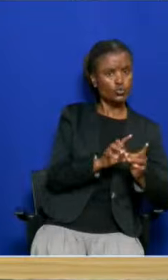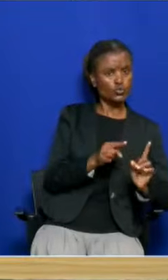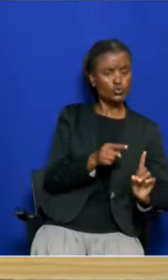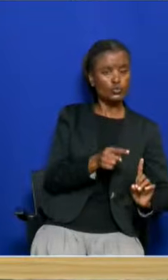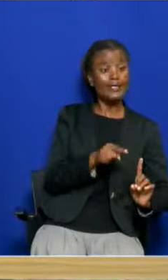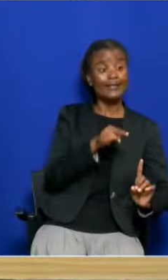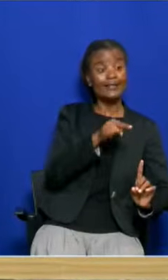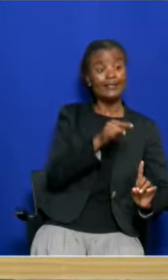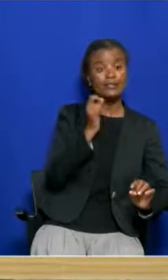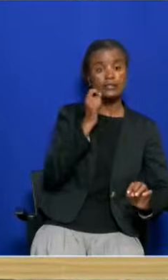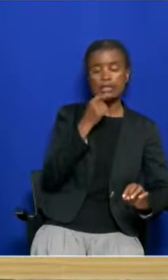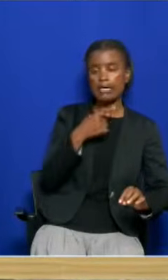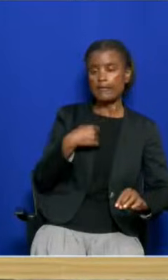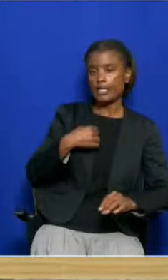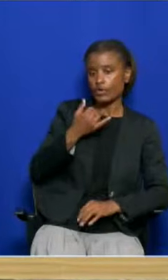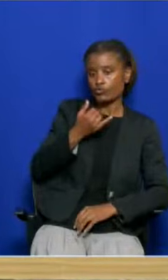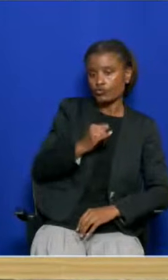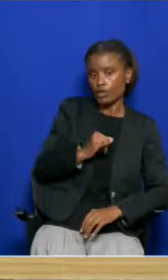all people that I know.